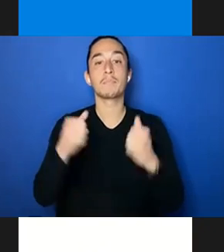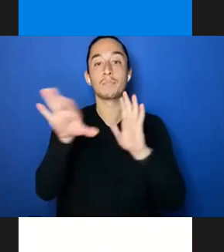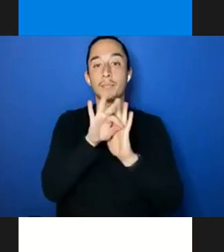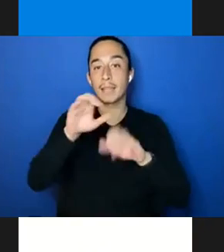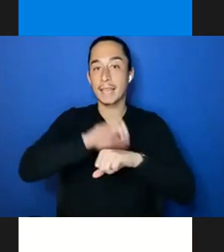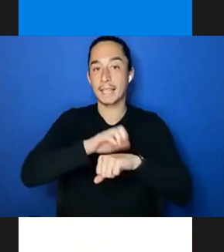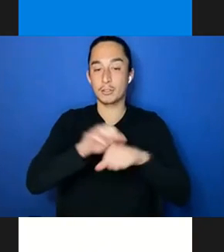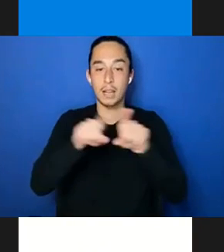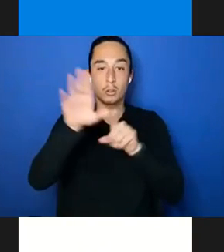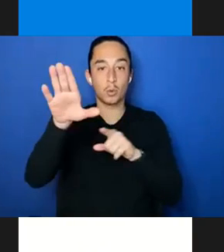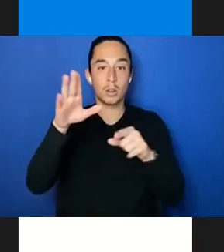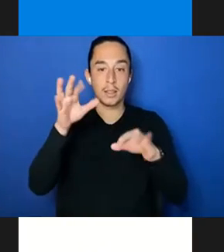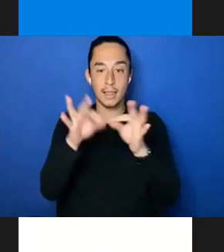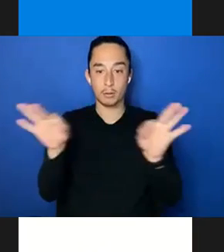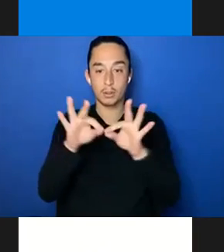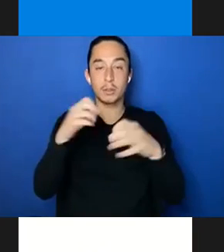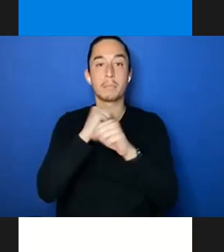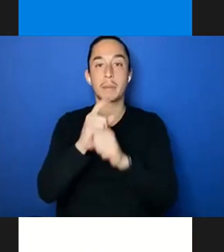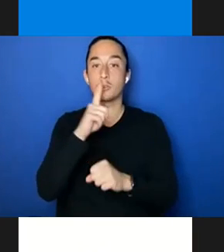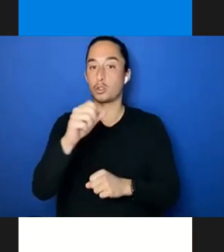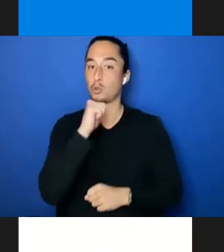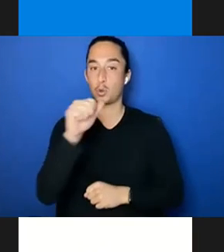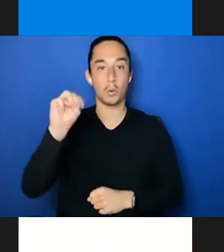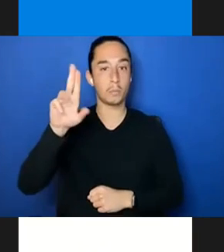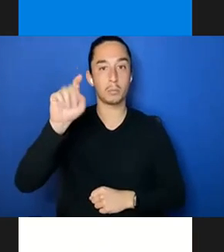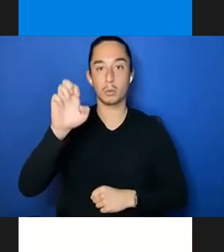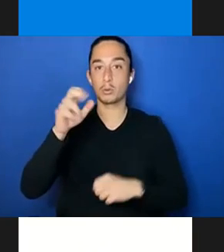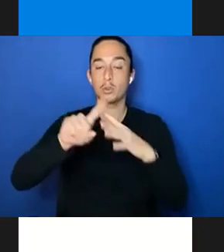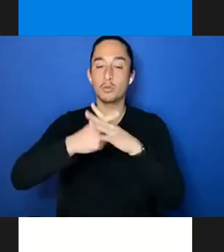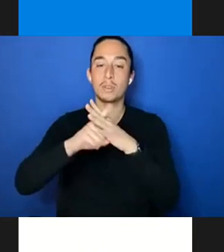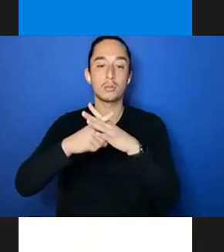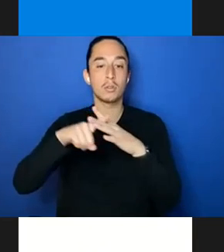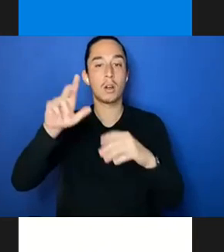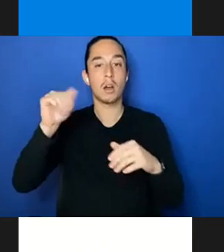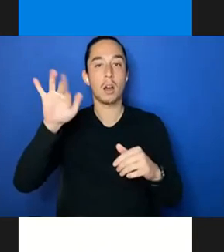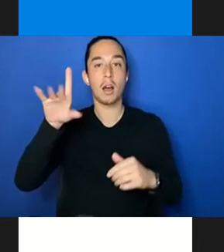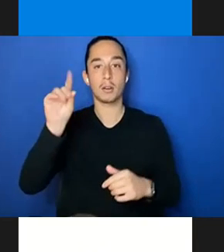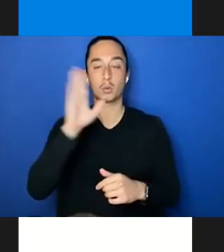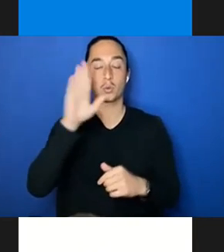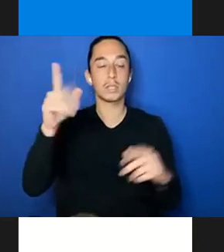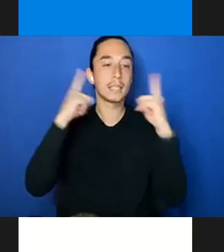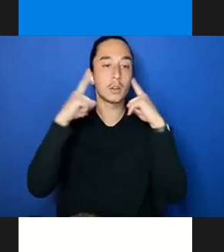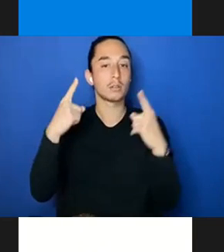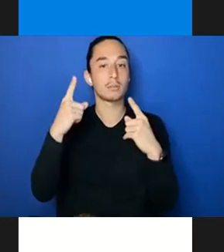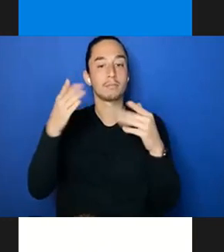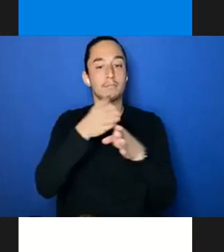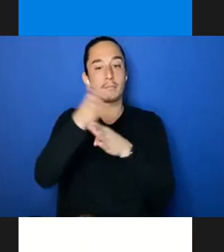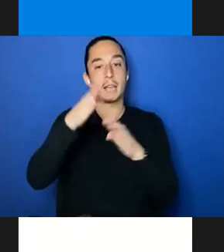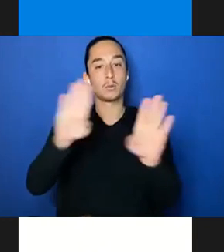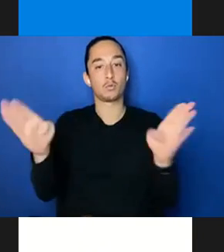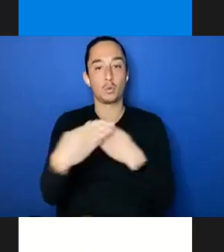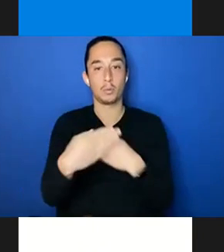as your language and make sure to not mute original audio so that you can hear the main room. Seleccione español